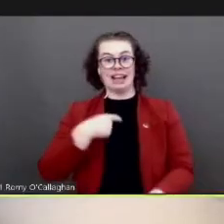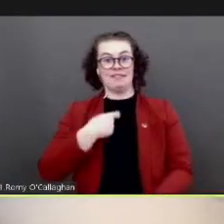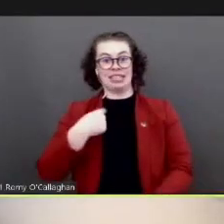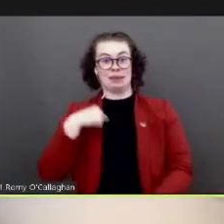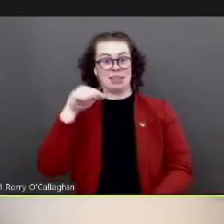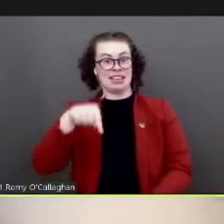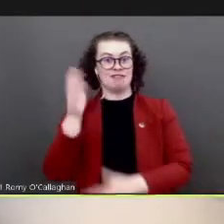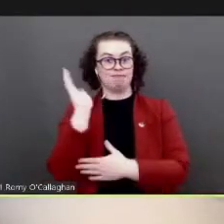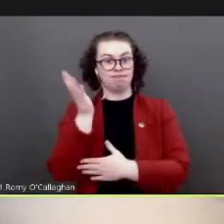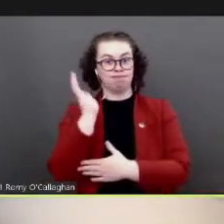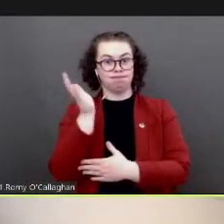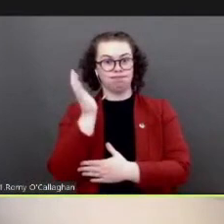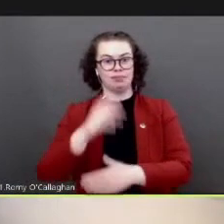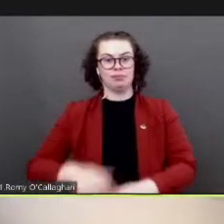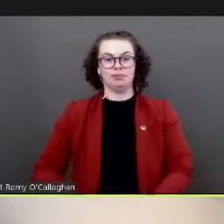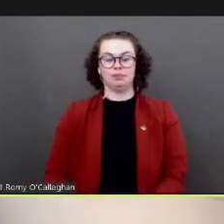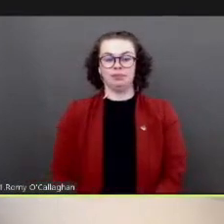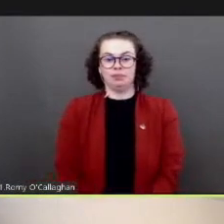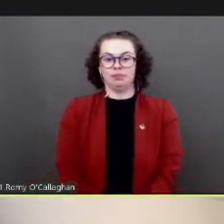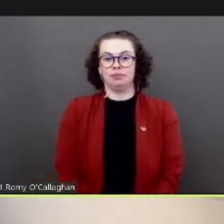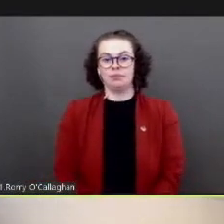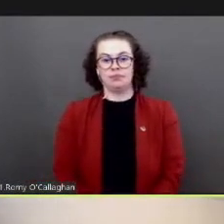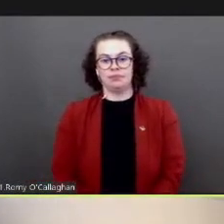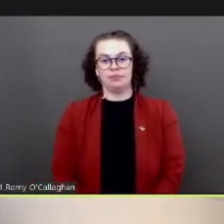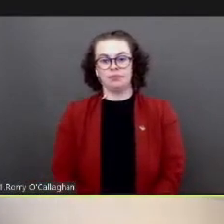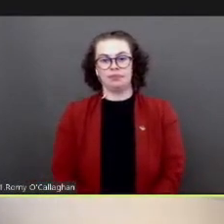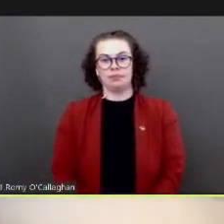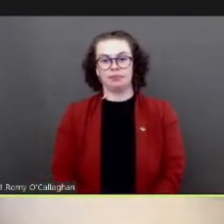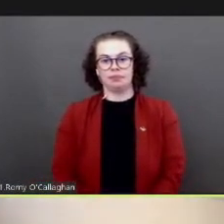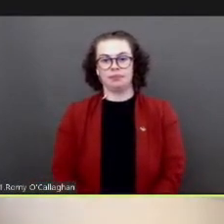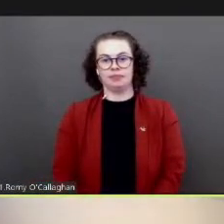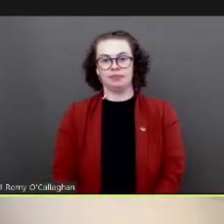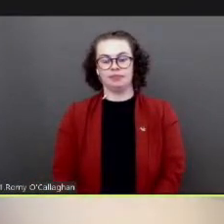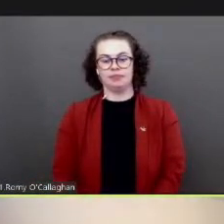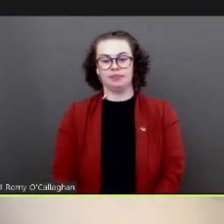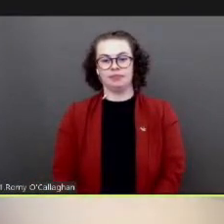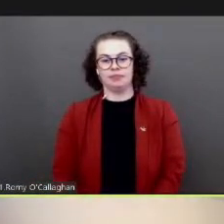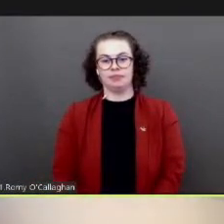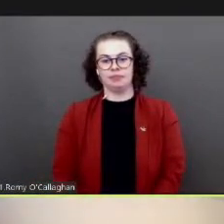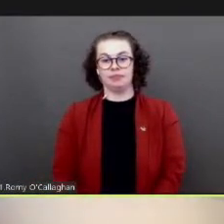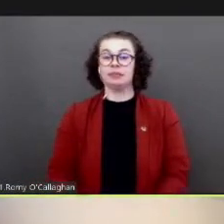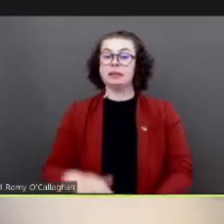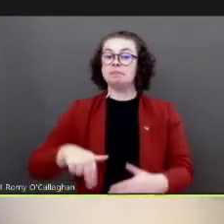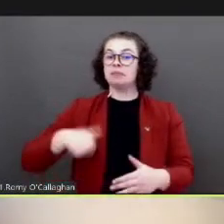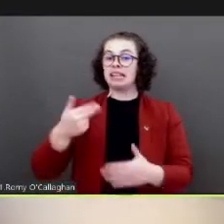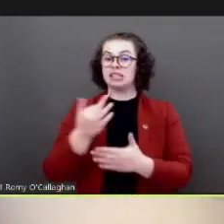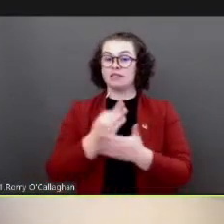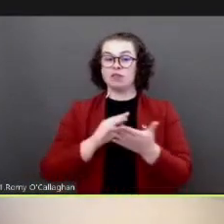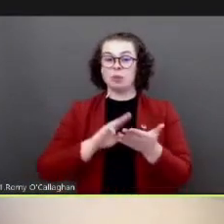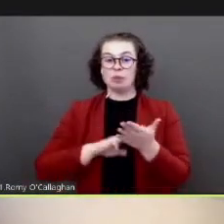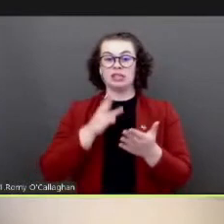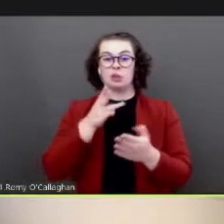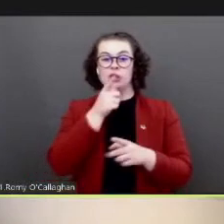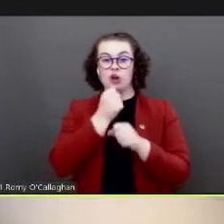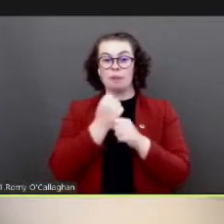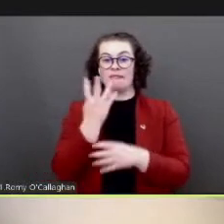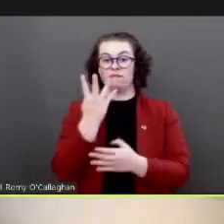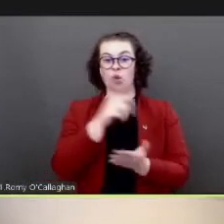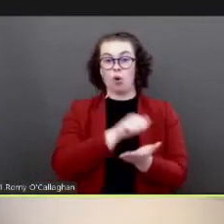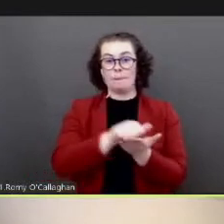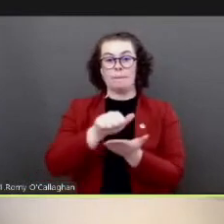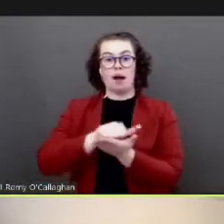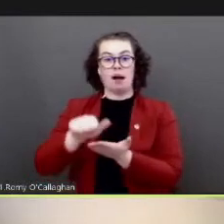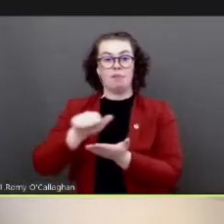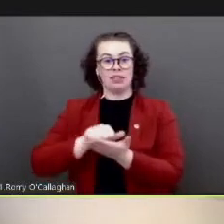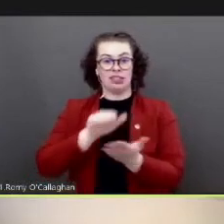today. Over the next few minutes, I'm going to talk about four published papers in respect of